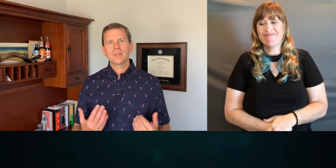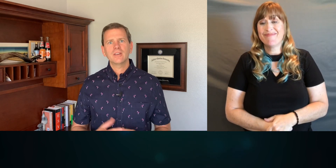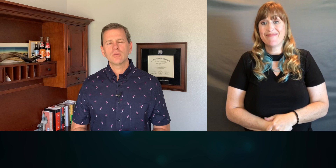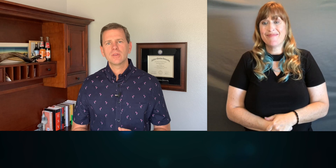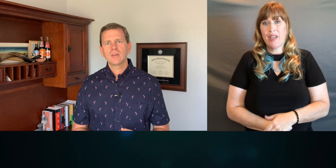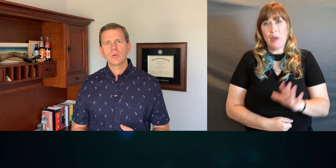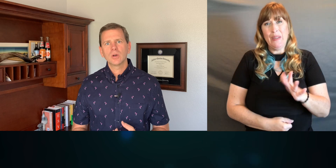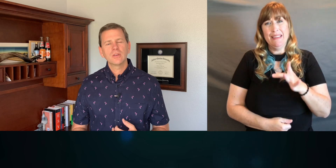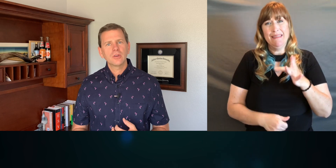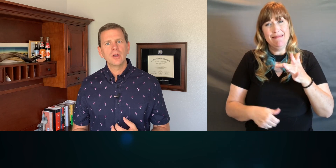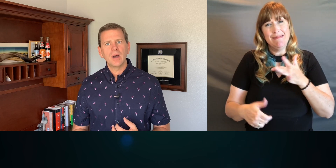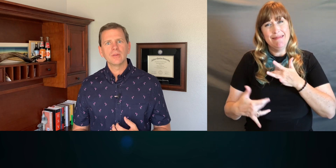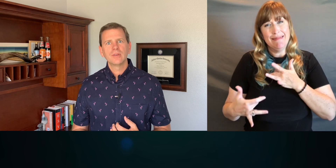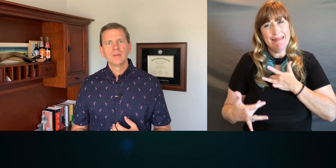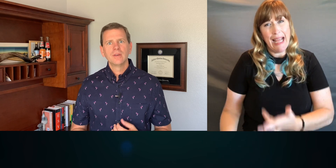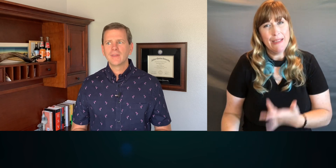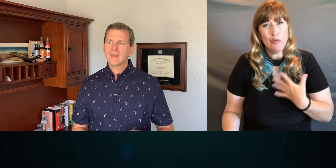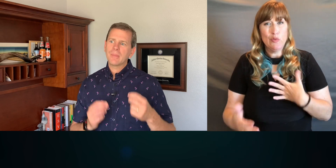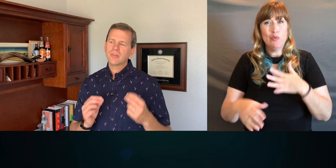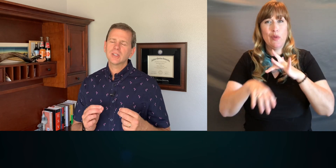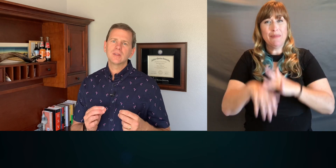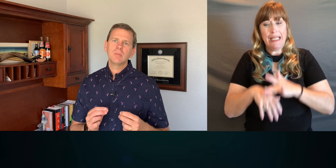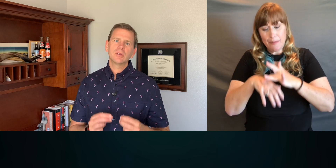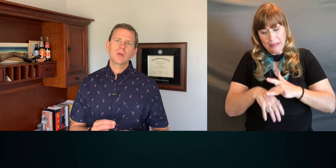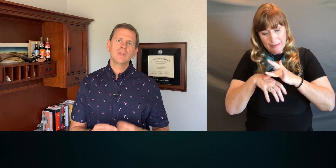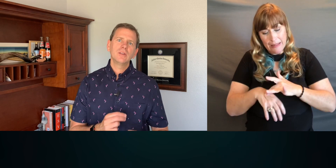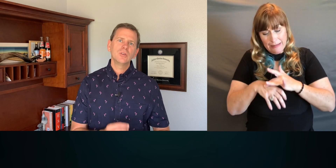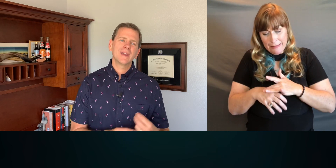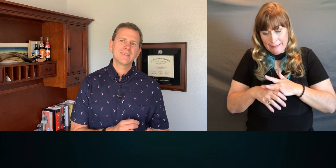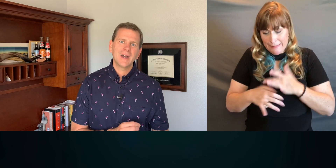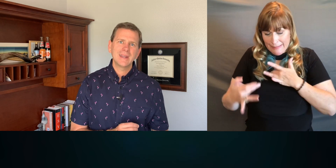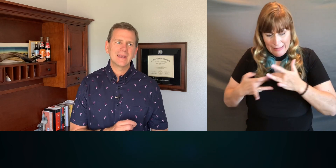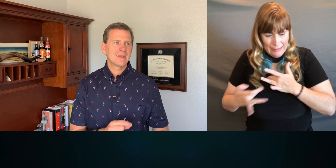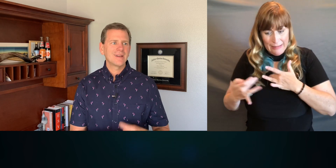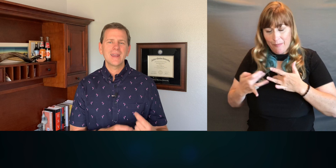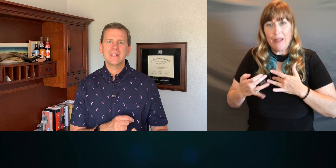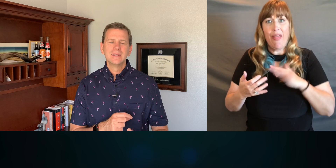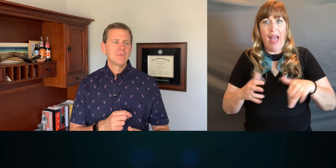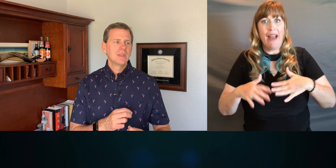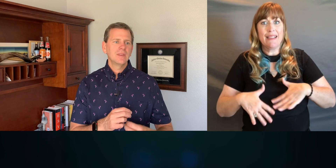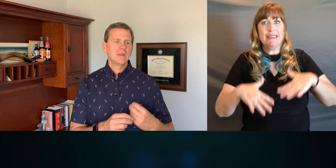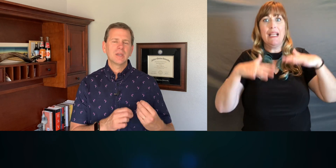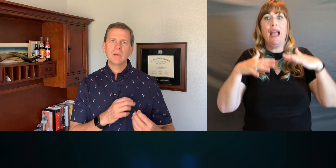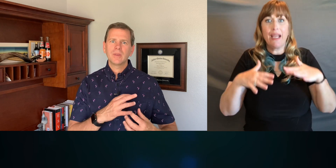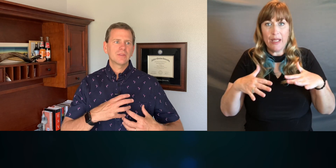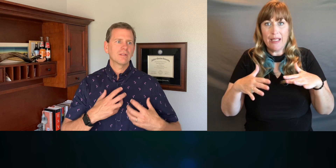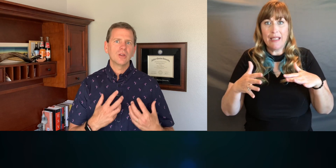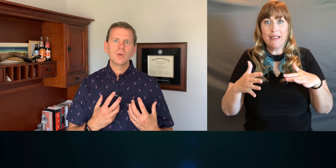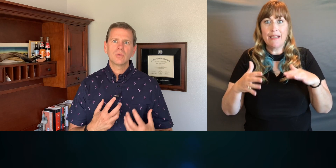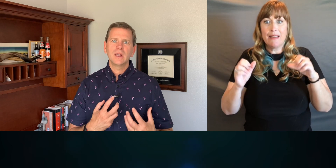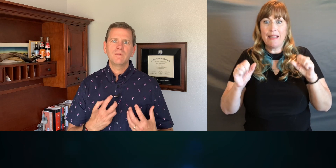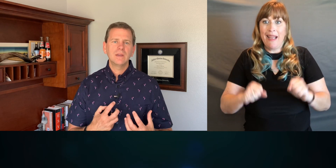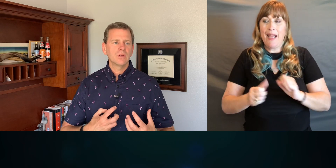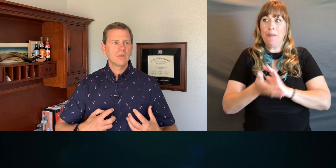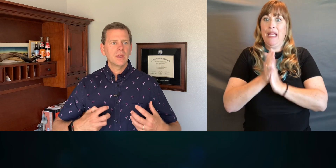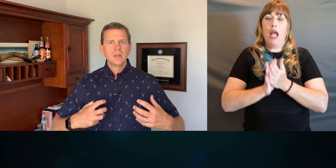to obsess over things that we're concerned about. And then that obsession then turns into anxiety. And the anxiety then becomes like this